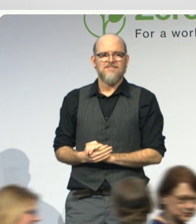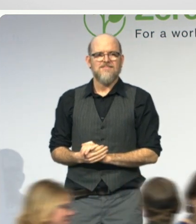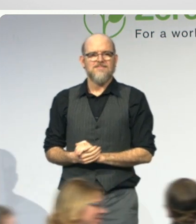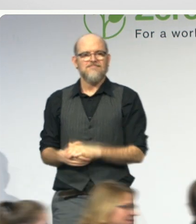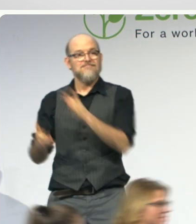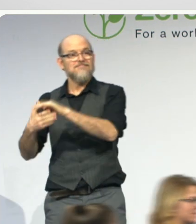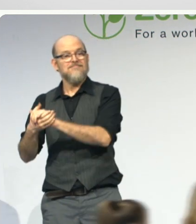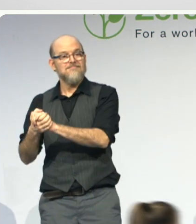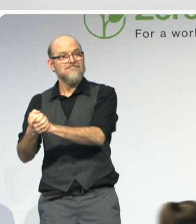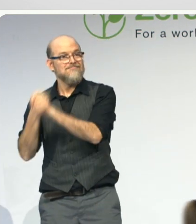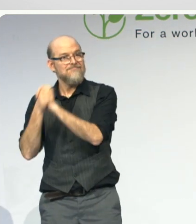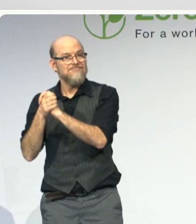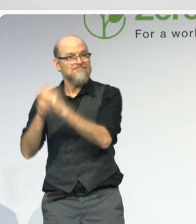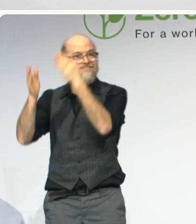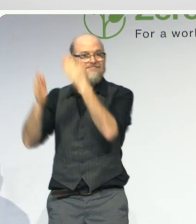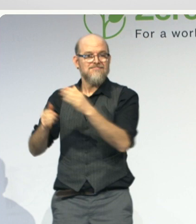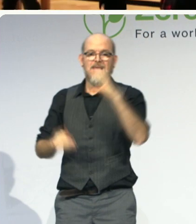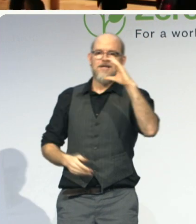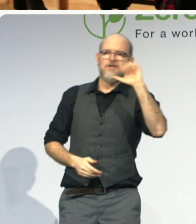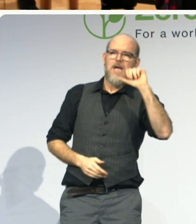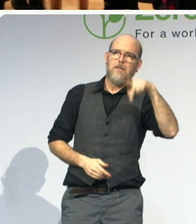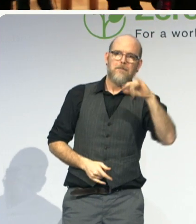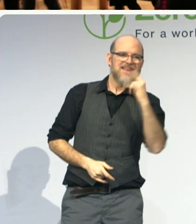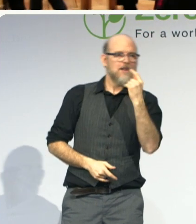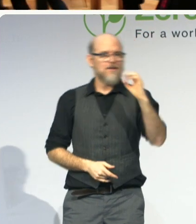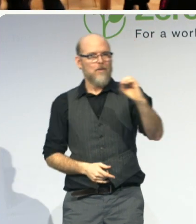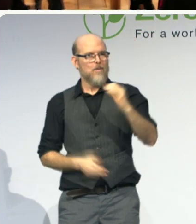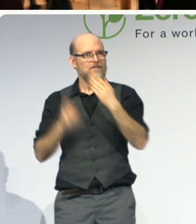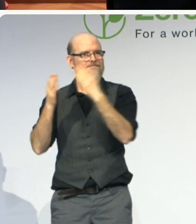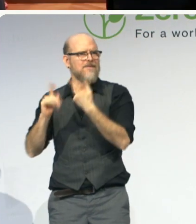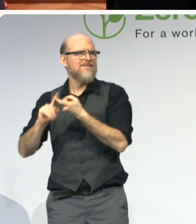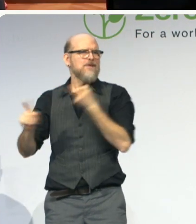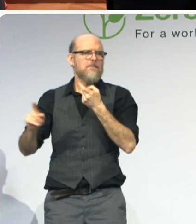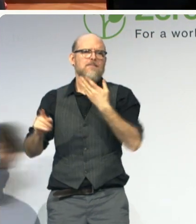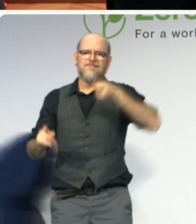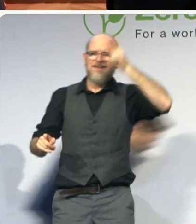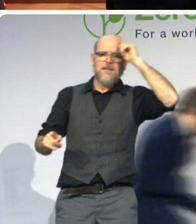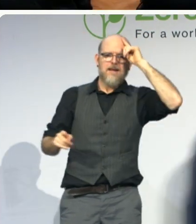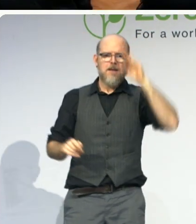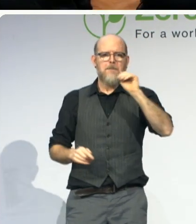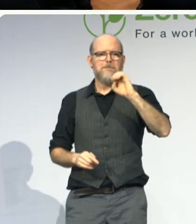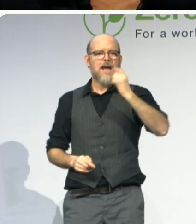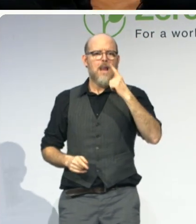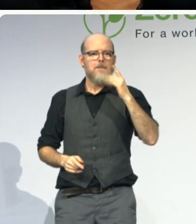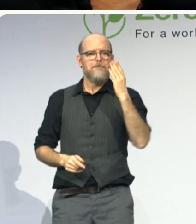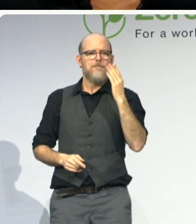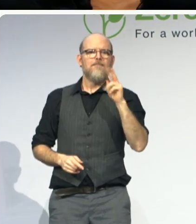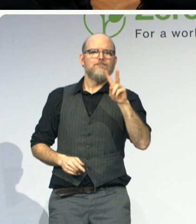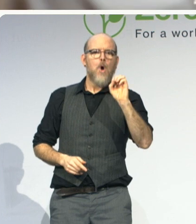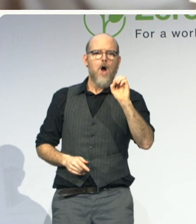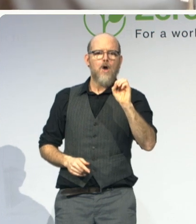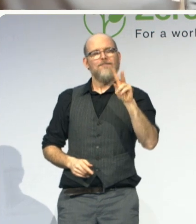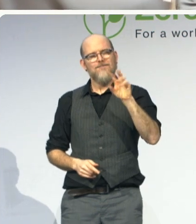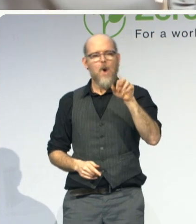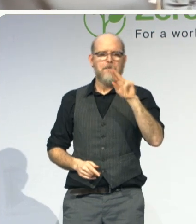Congratulations to Capito Mecklenburg-Vorpommern from Germany, also an impact transfer participant. Based in Germany, it has worked